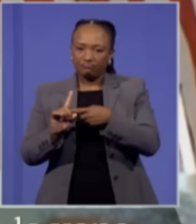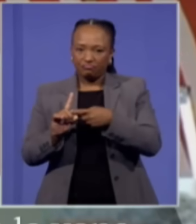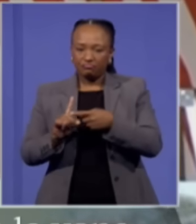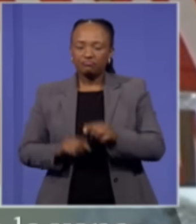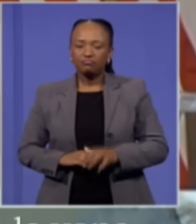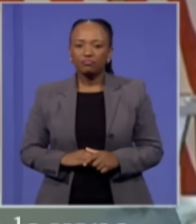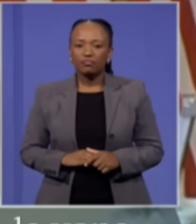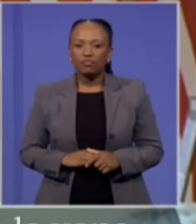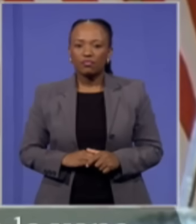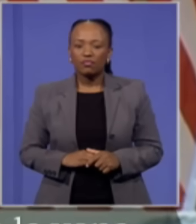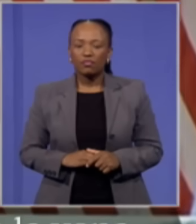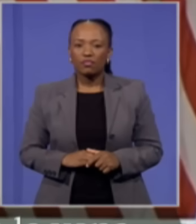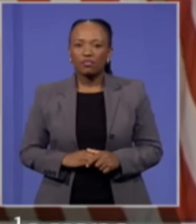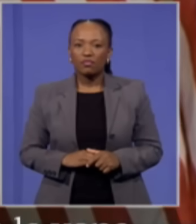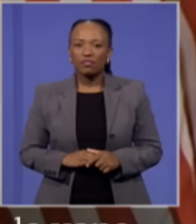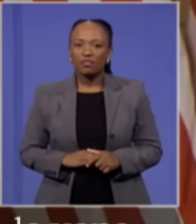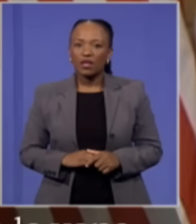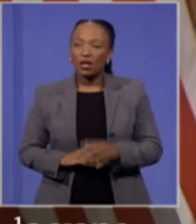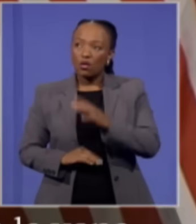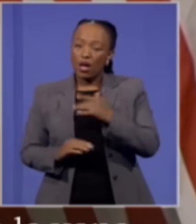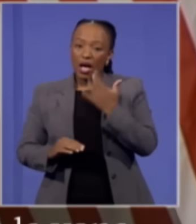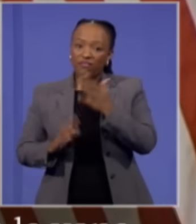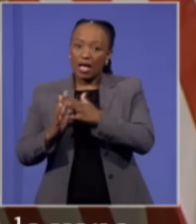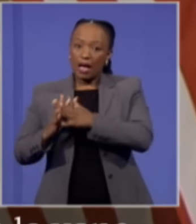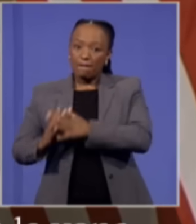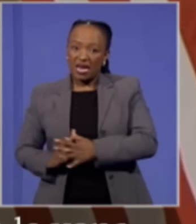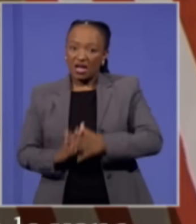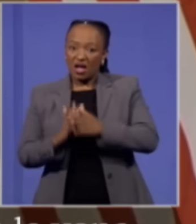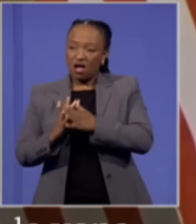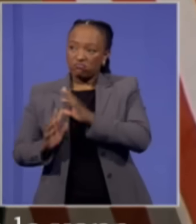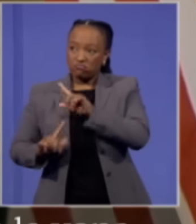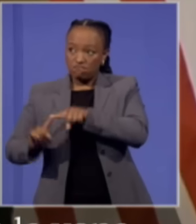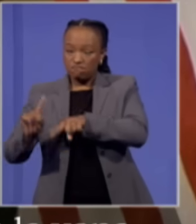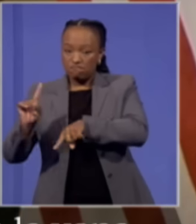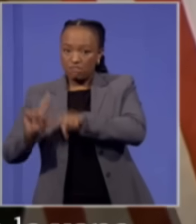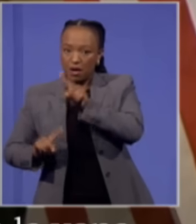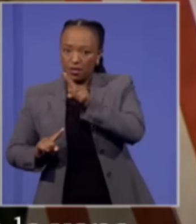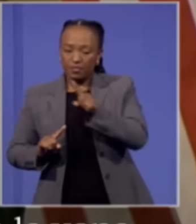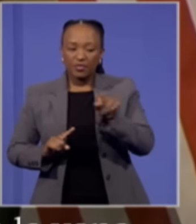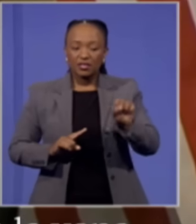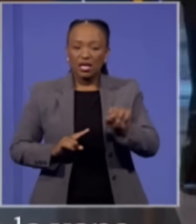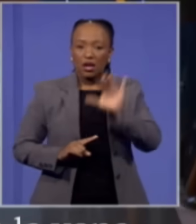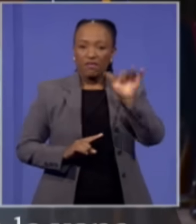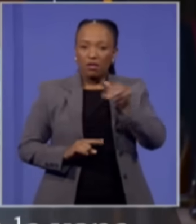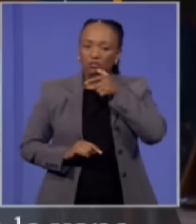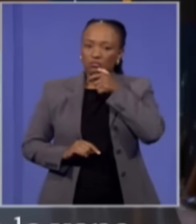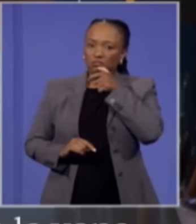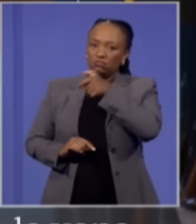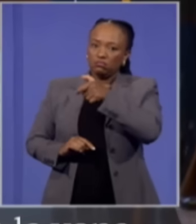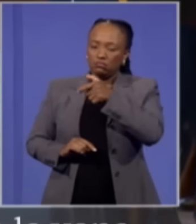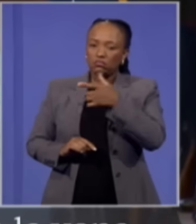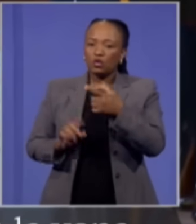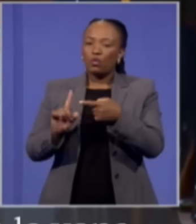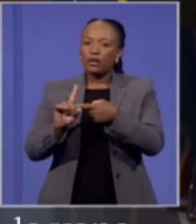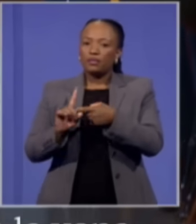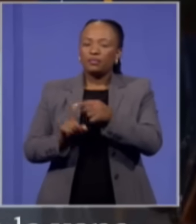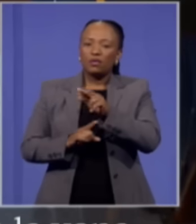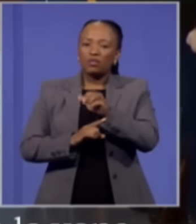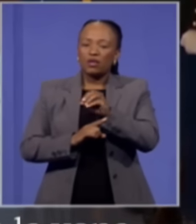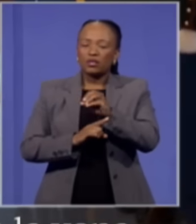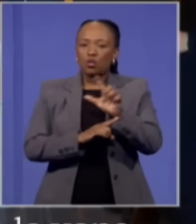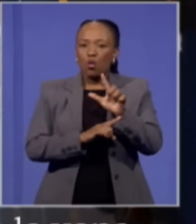Karabelo ya Afrika Borwa ka mora qeto ya Amerika. Mohato ona o matla o susumeditswe ke mantswe a Rasool ho webinar moo a